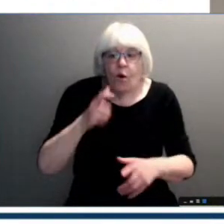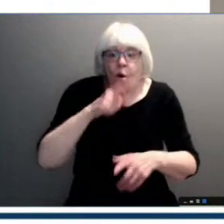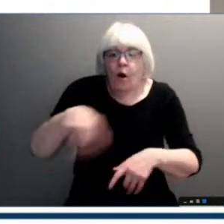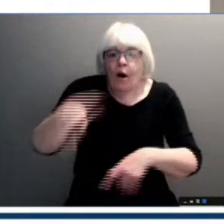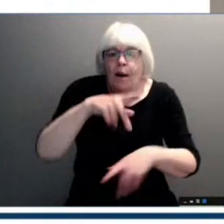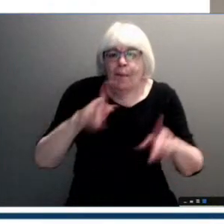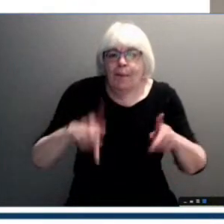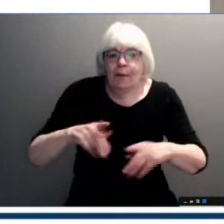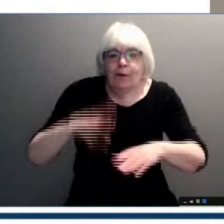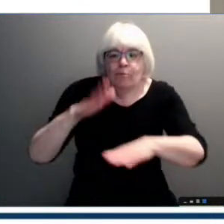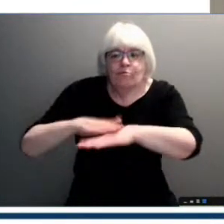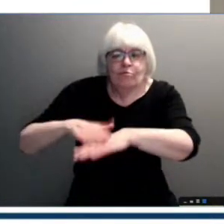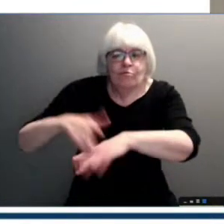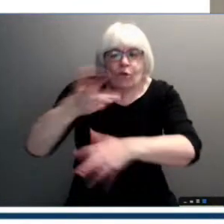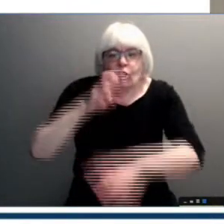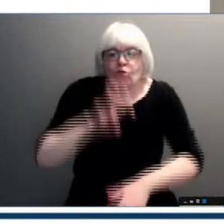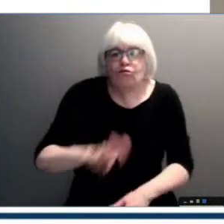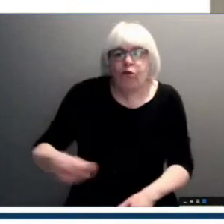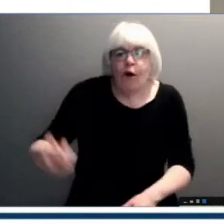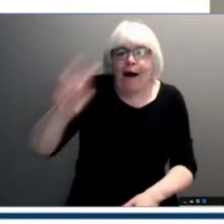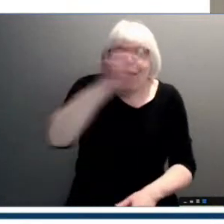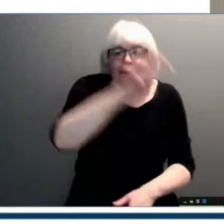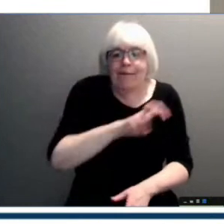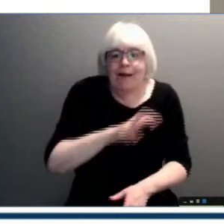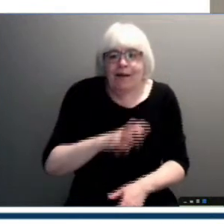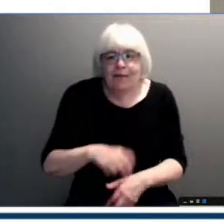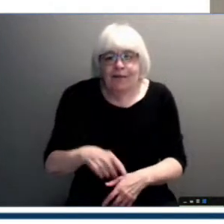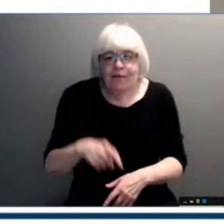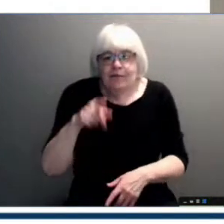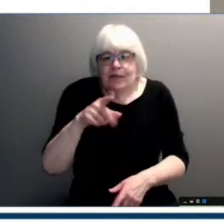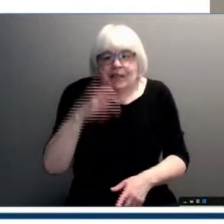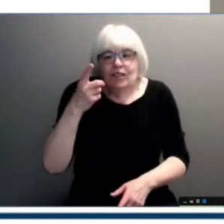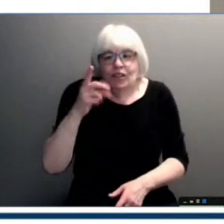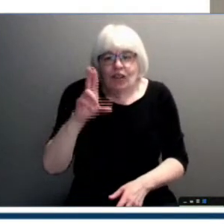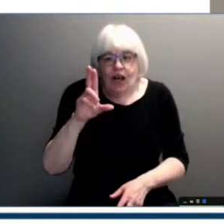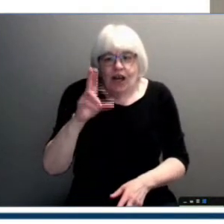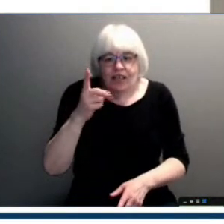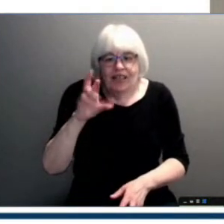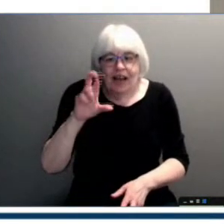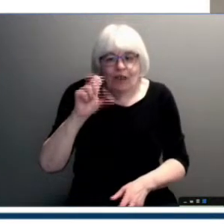Stick close to home, even within the province. If we're really going to focus on